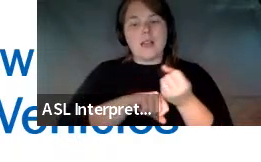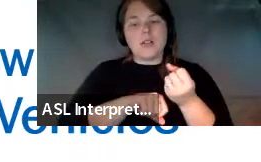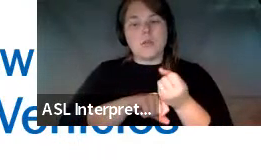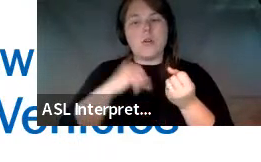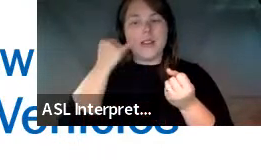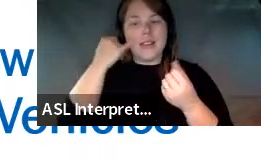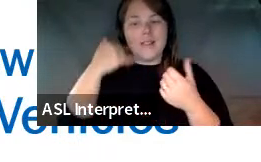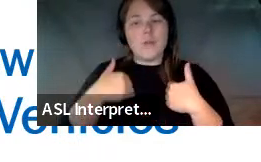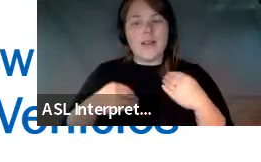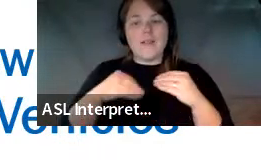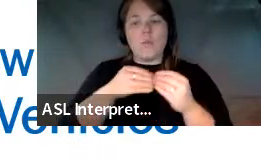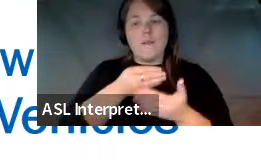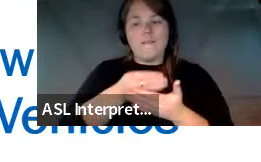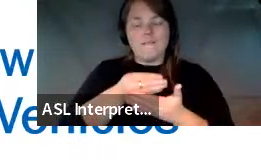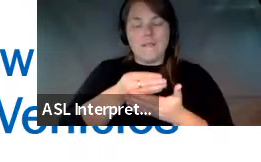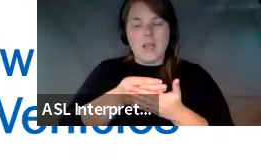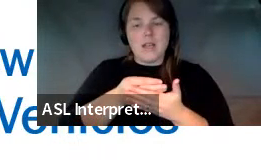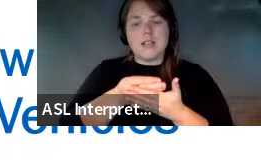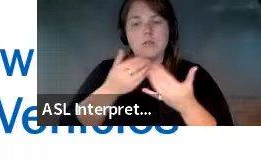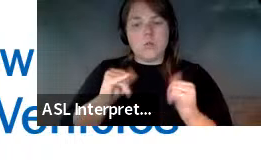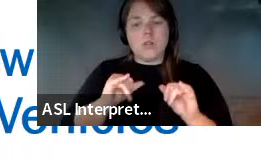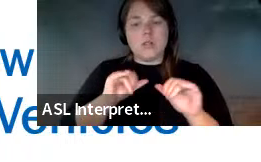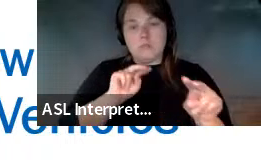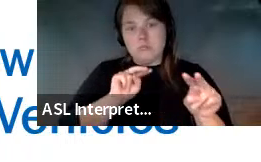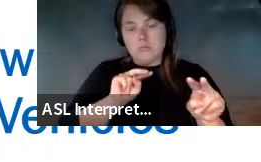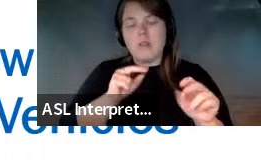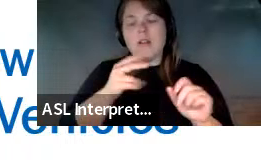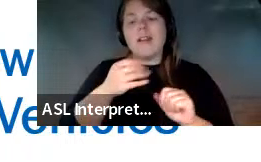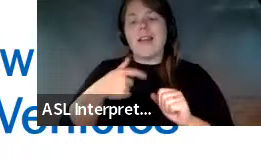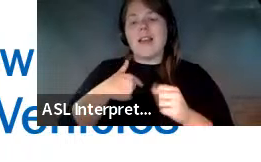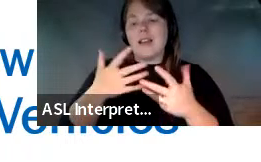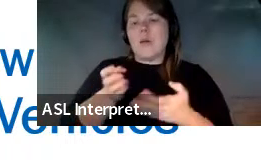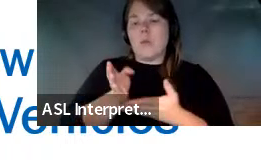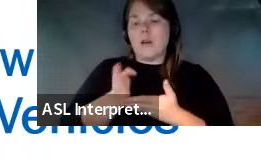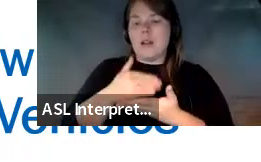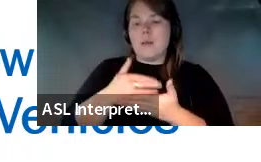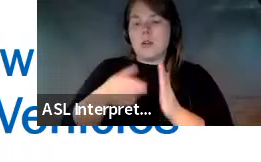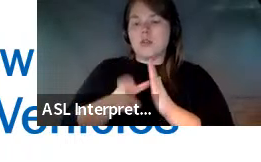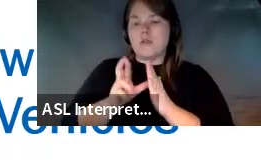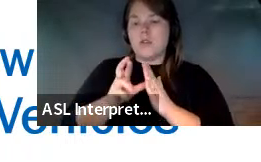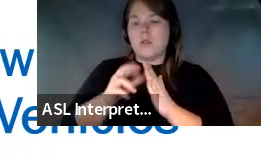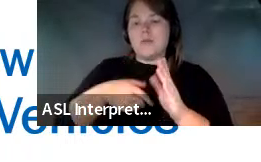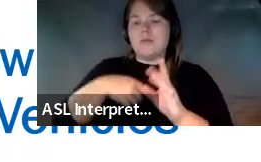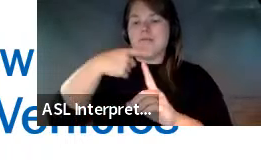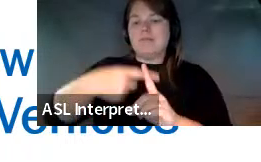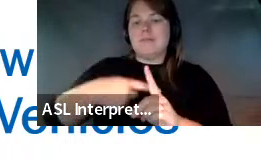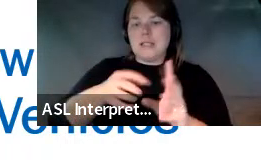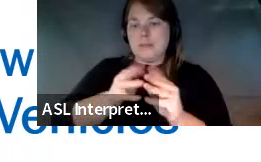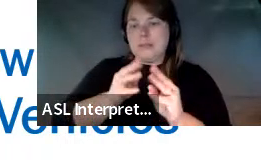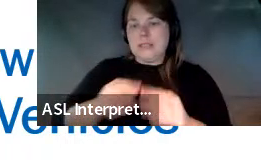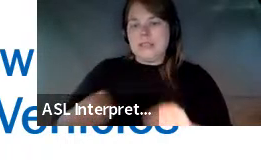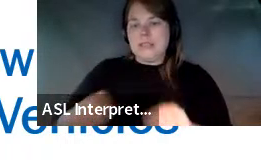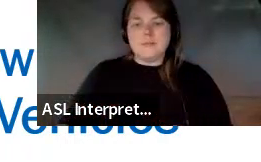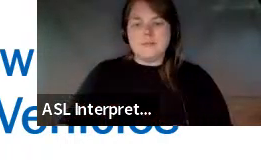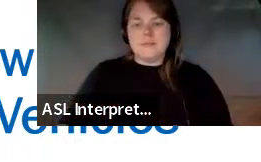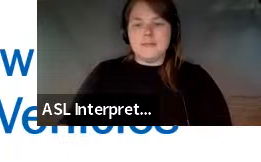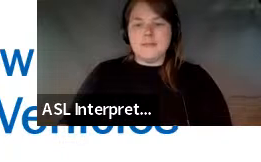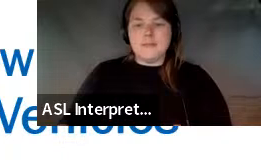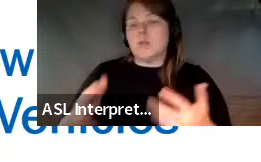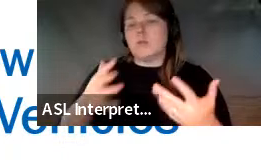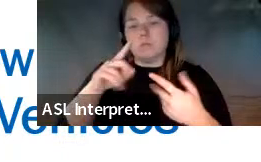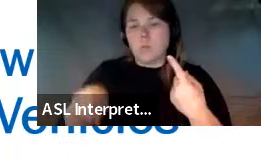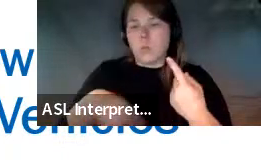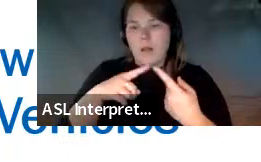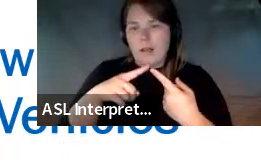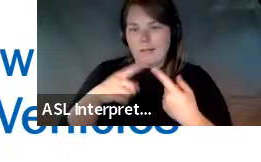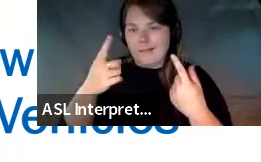more funding that we're still looking at. And yes, I would like a budget review next meeting. Or whenever. I